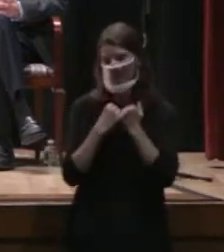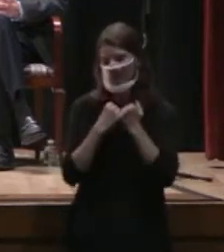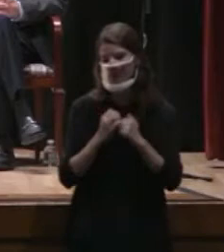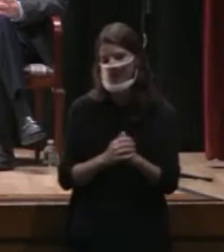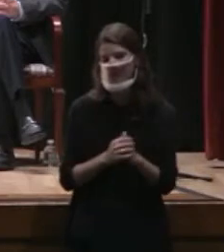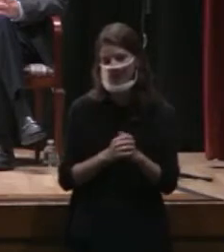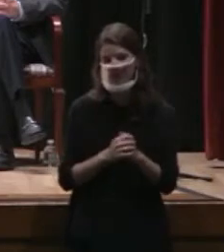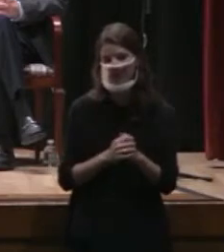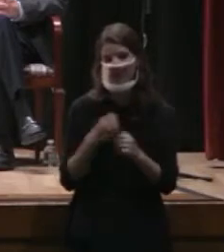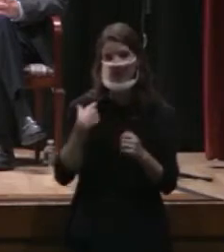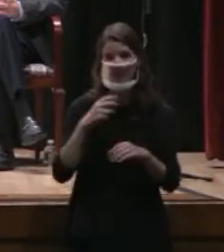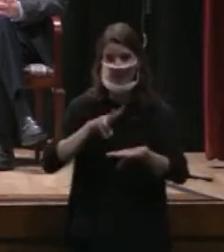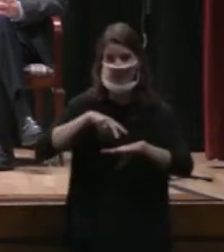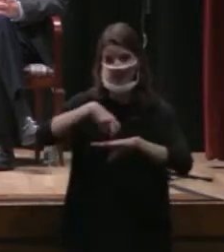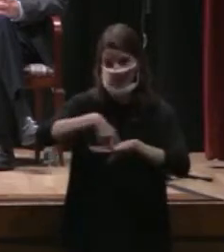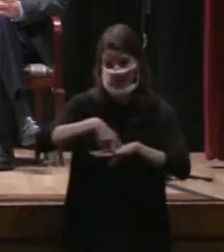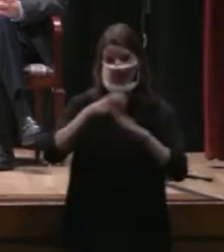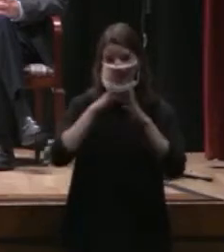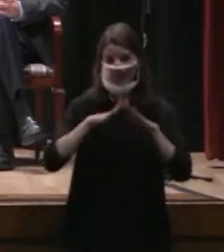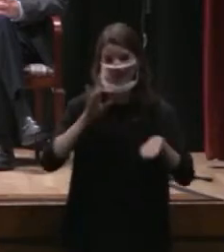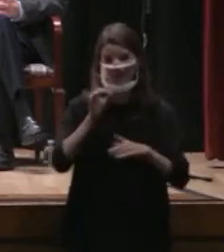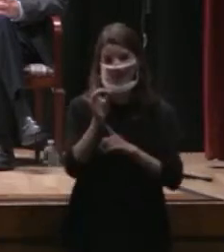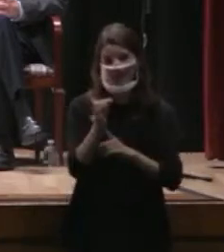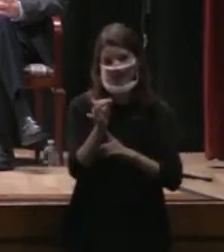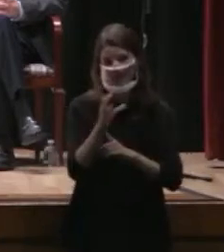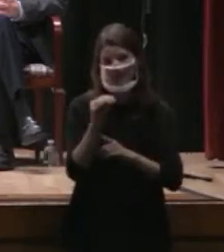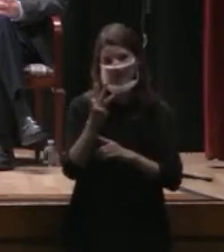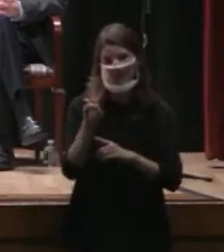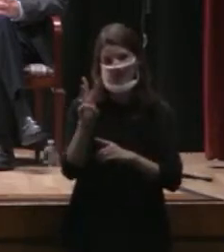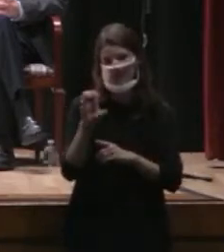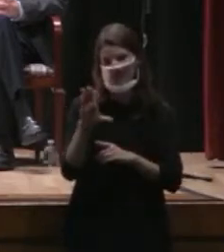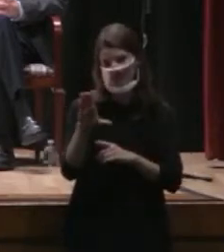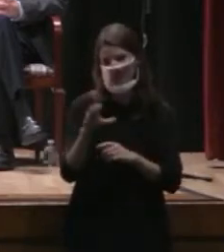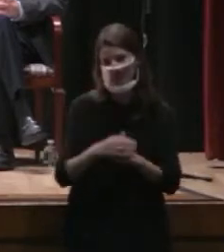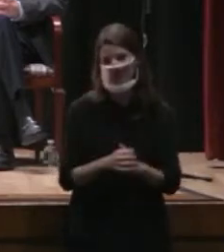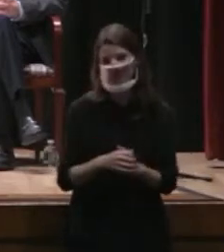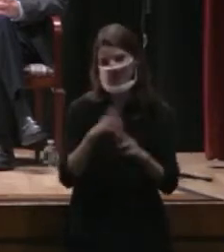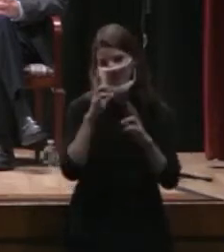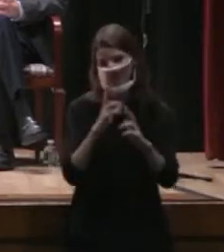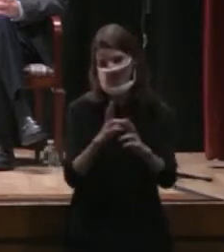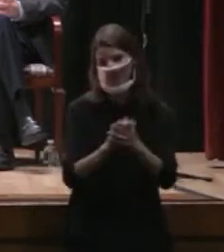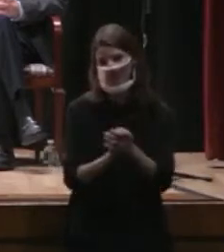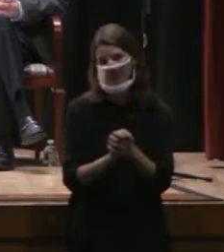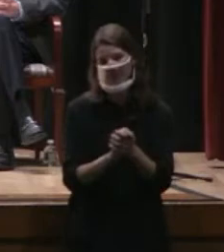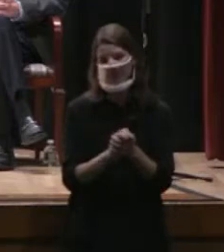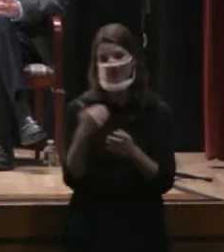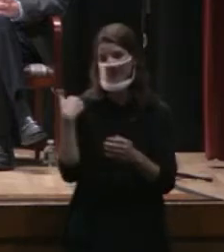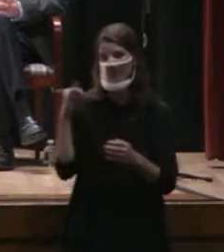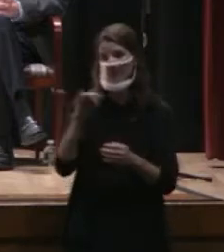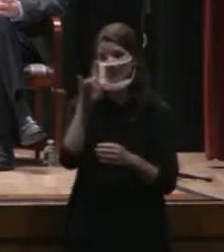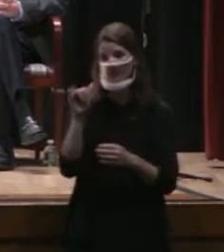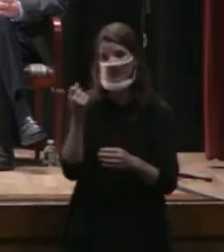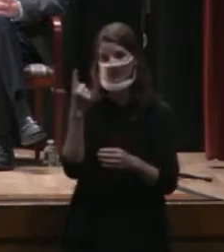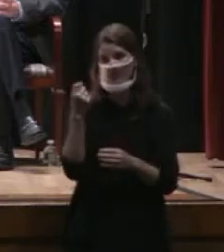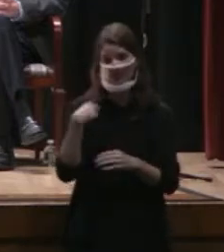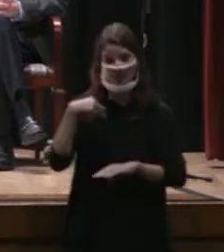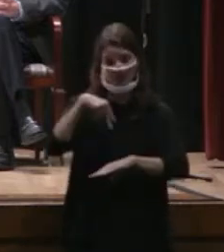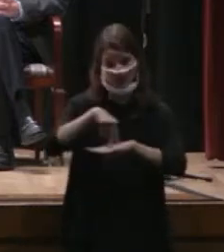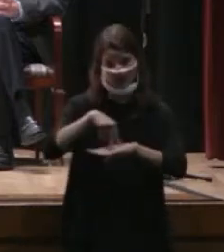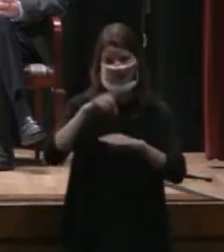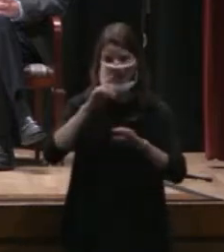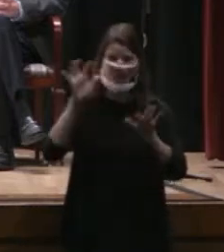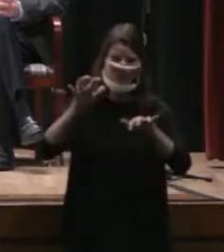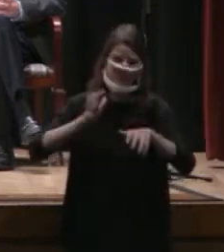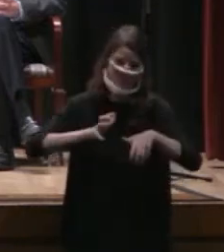And we knelt in silence together for 8 minutes and 46 seconds. And on July 11th, we stood in the